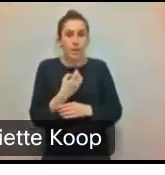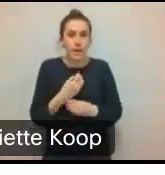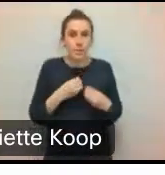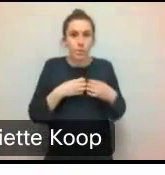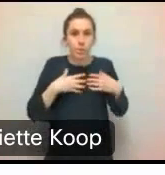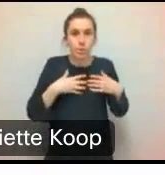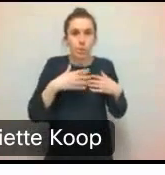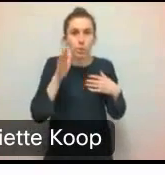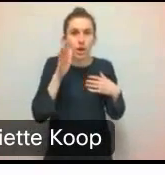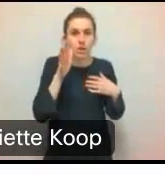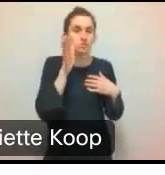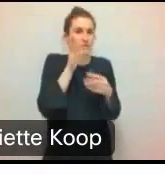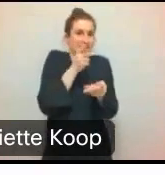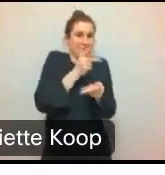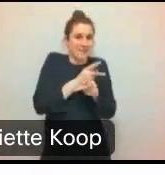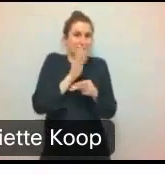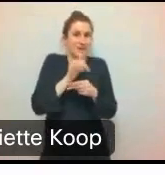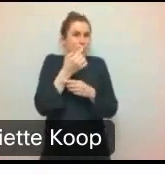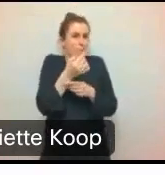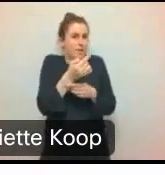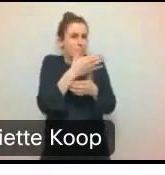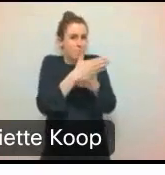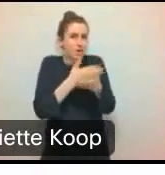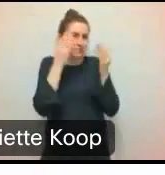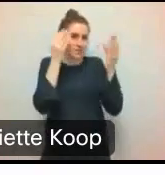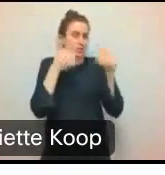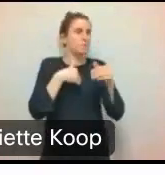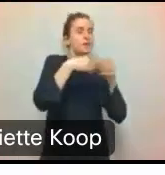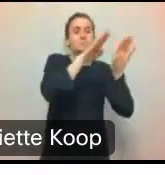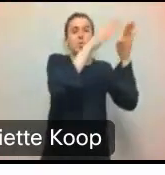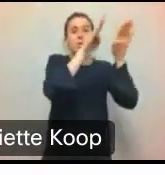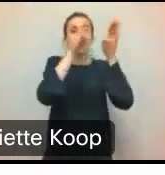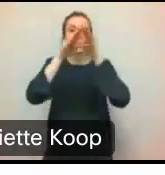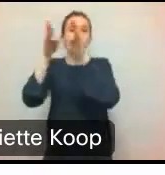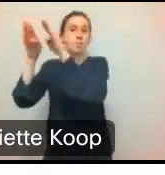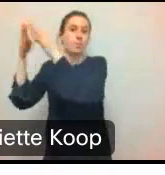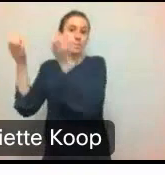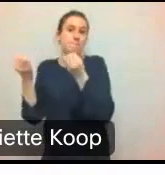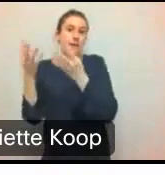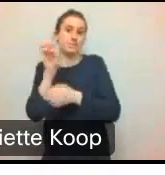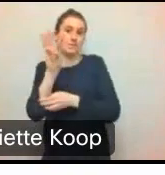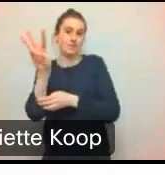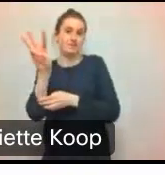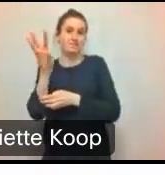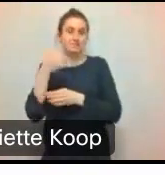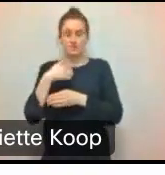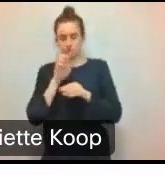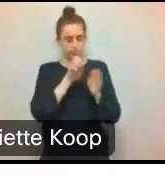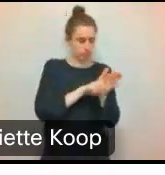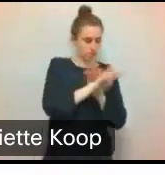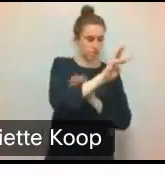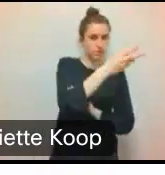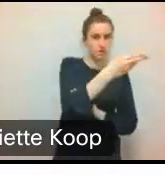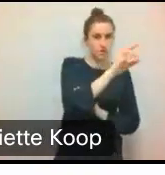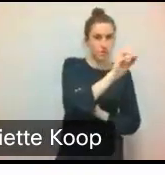that's what they go with. So I opened up a couple of tabs and I looked at the World Health Organization website, and I